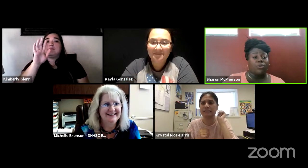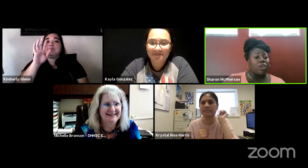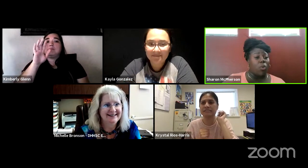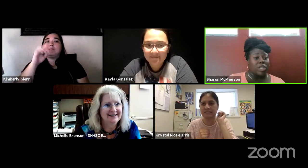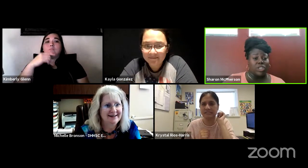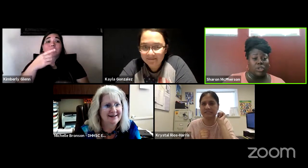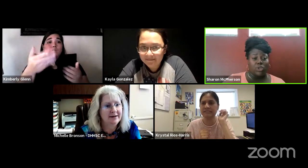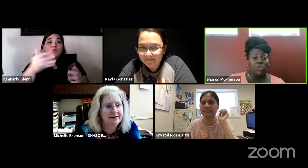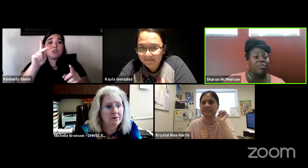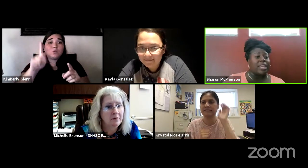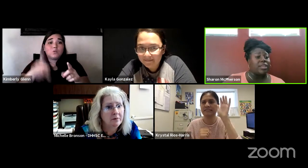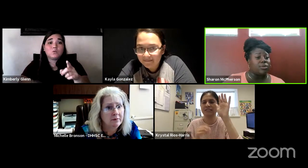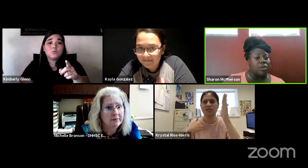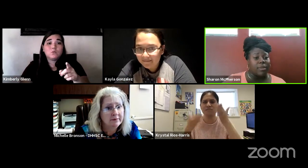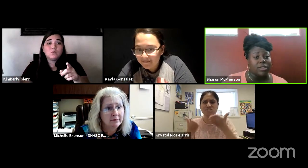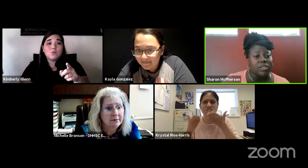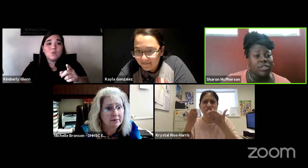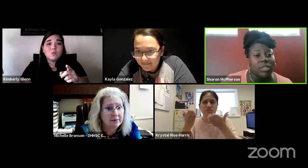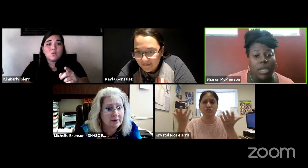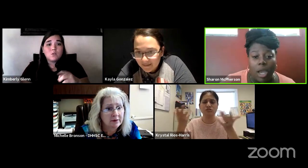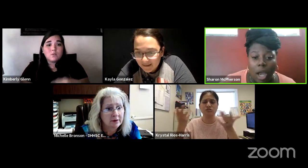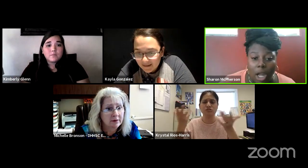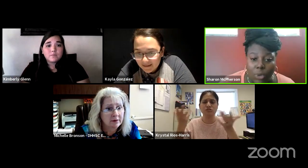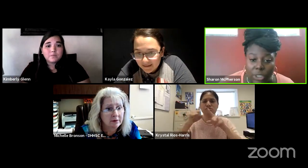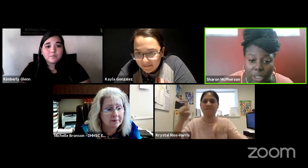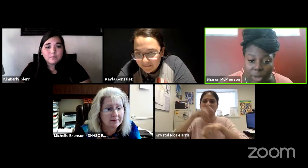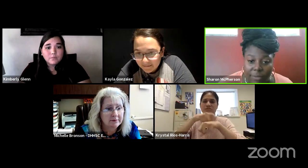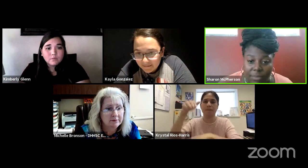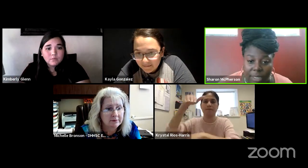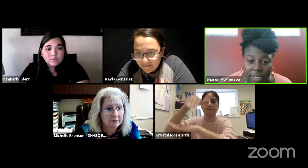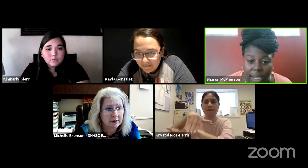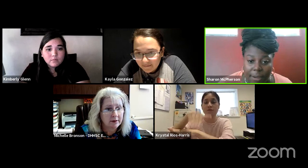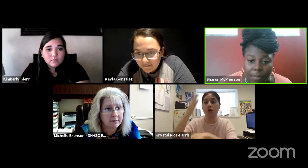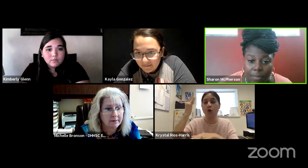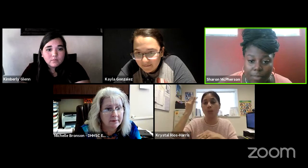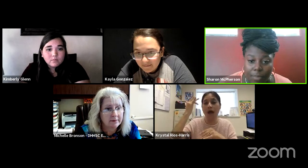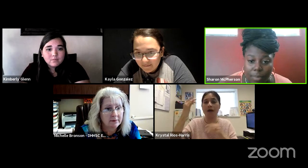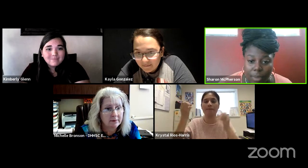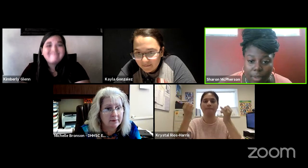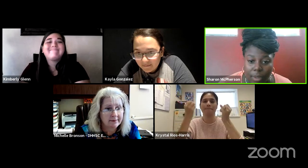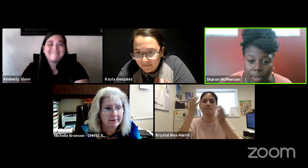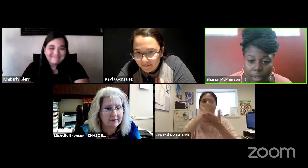those of you that are watching on YouTube, thank you so much. Crystal, did you have something to say?